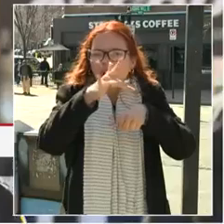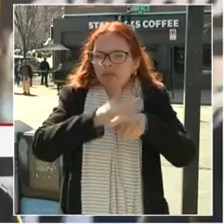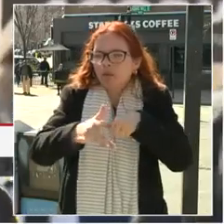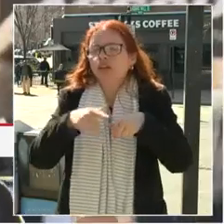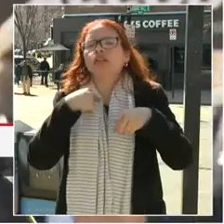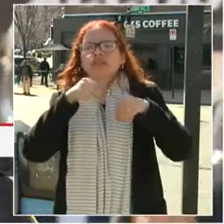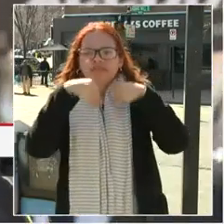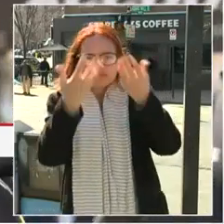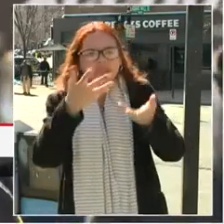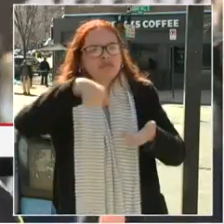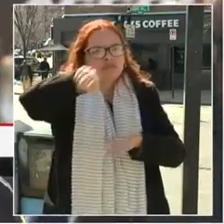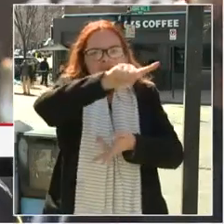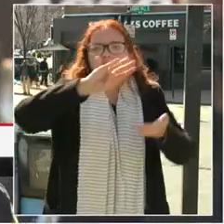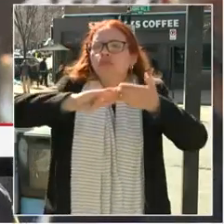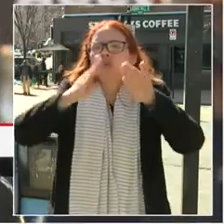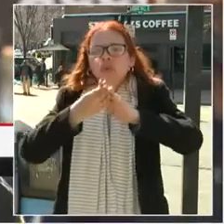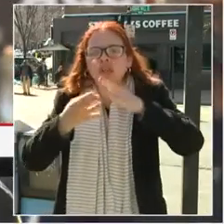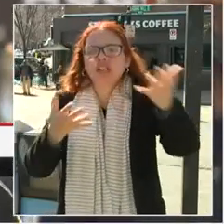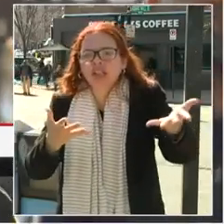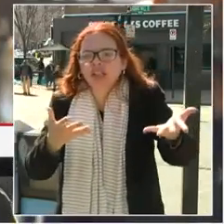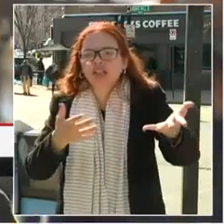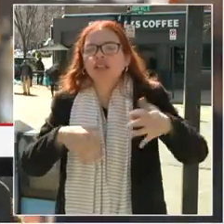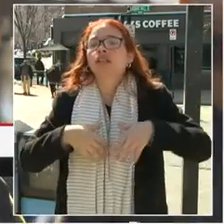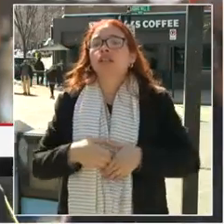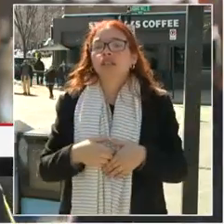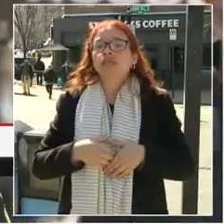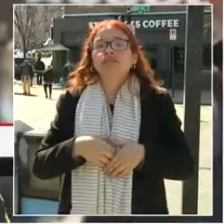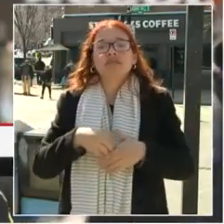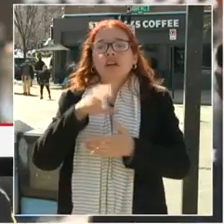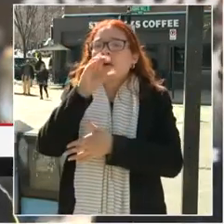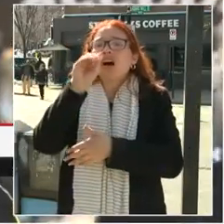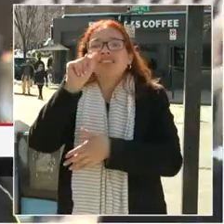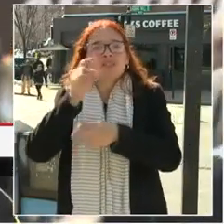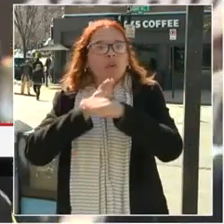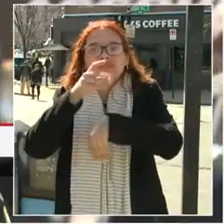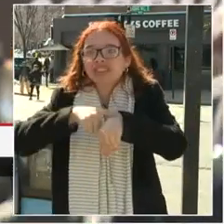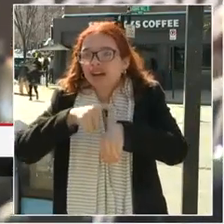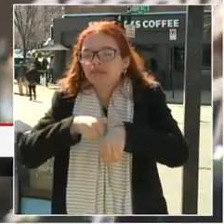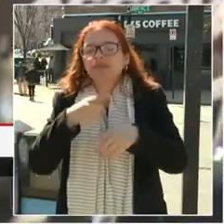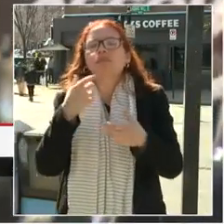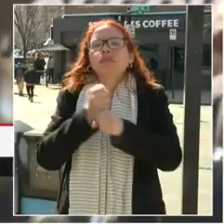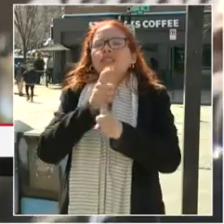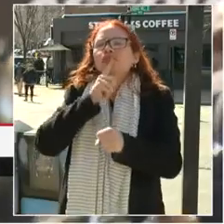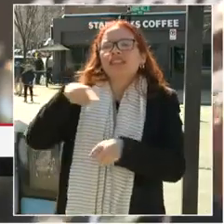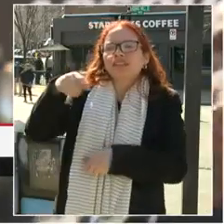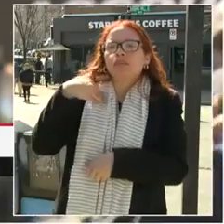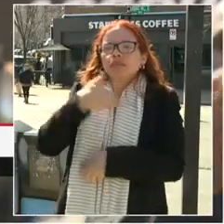that presence, using overtime and the other things that we need to do to make community members feel safer.